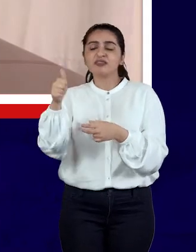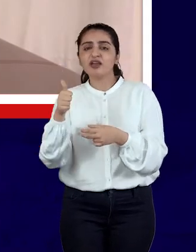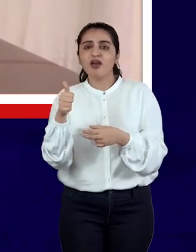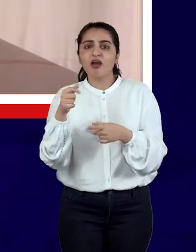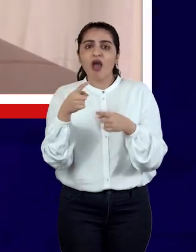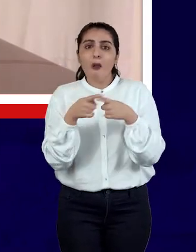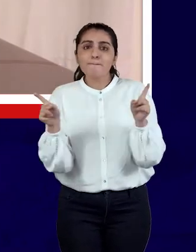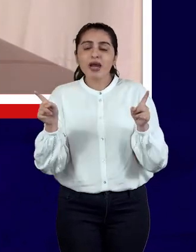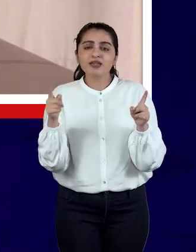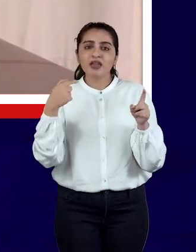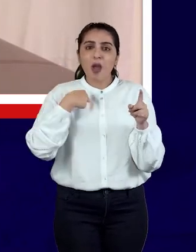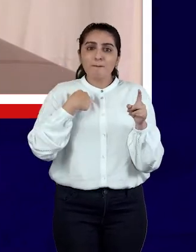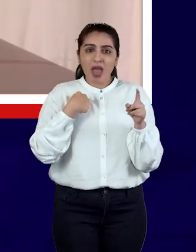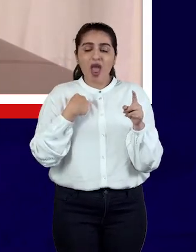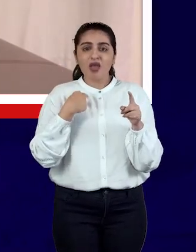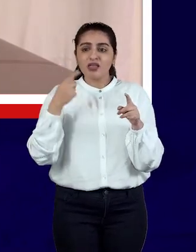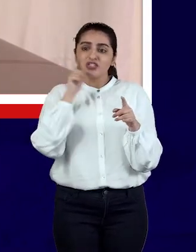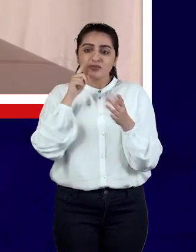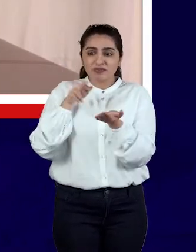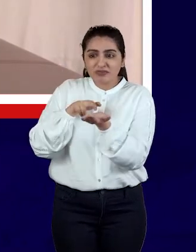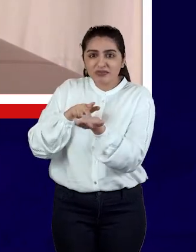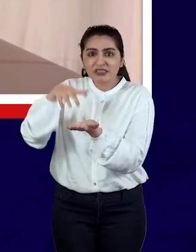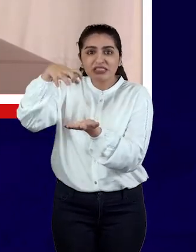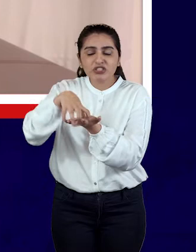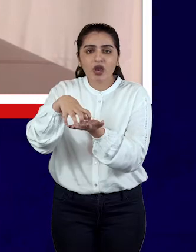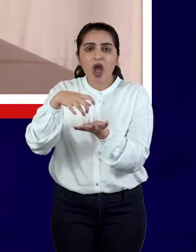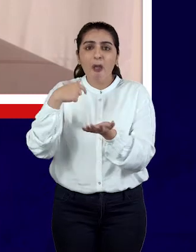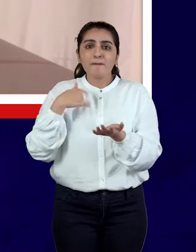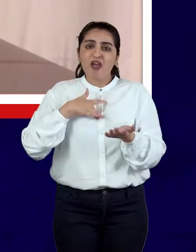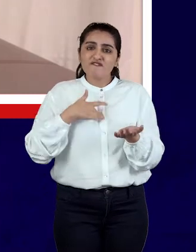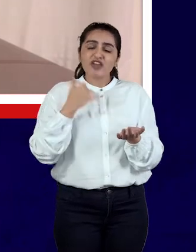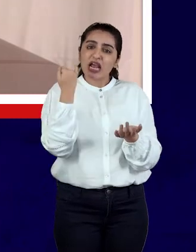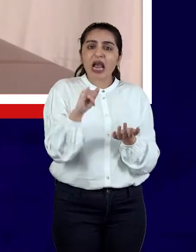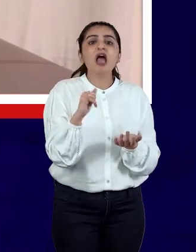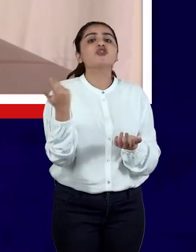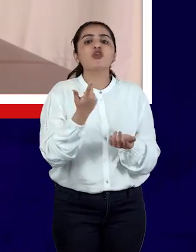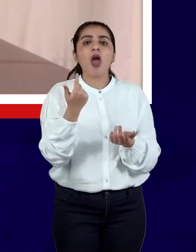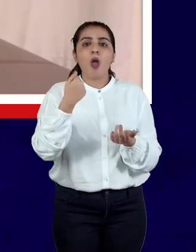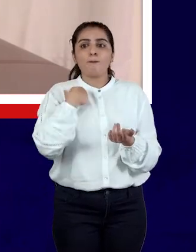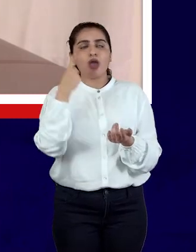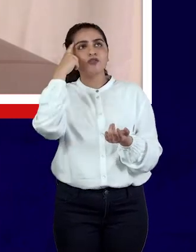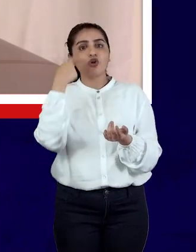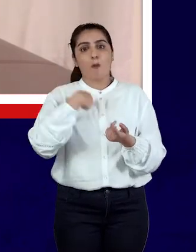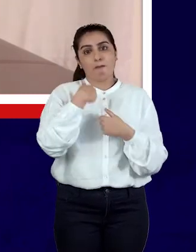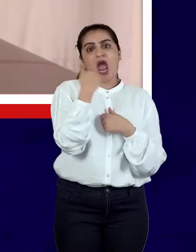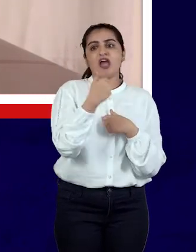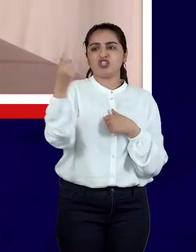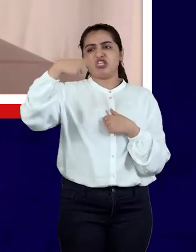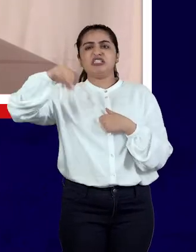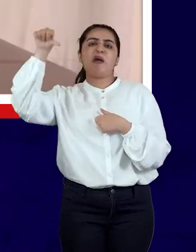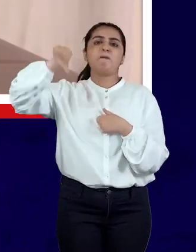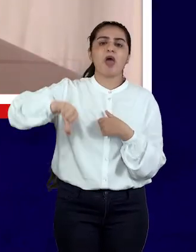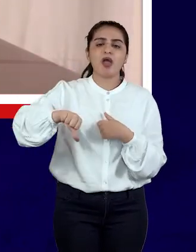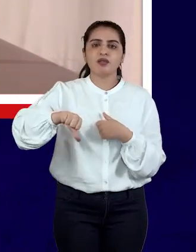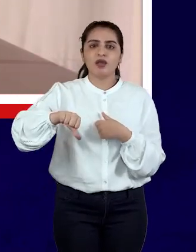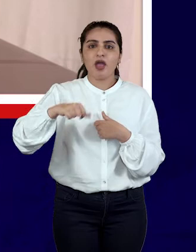that institution, I too was guilty of this. I walked in thinking, I am better. I'm better than them. That's why